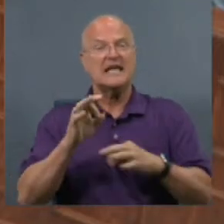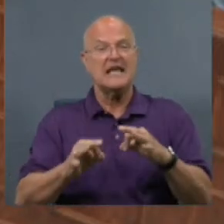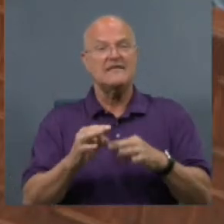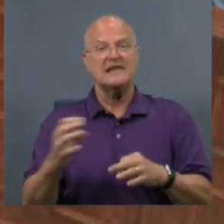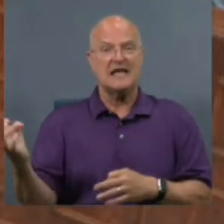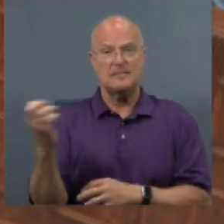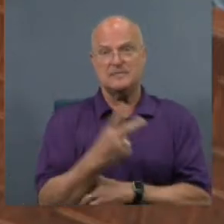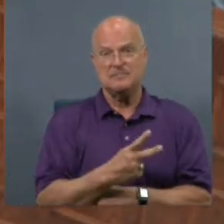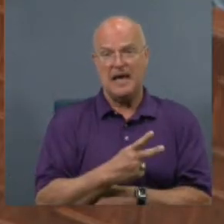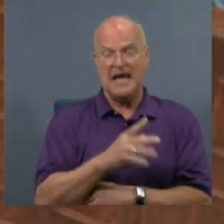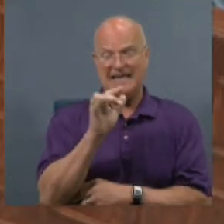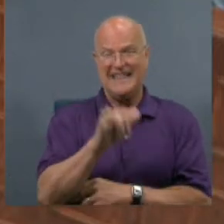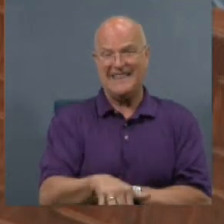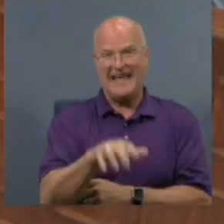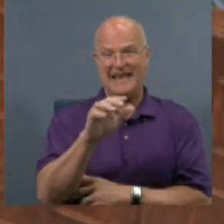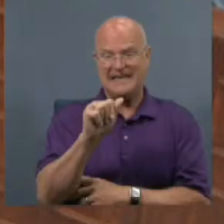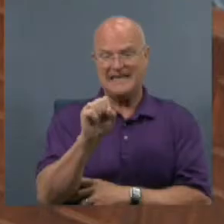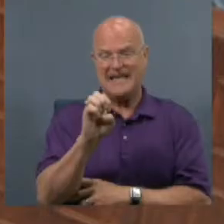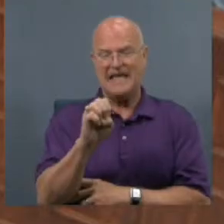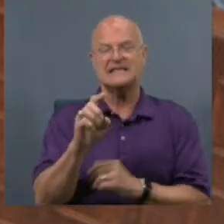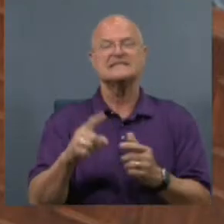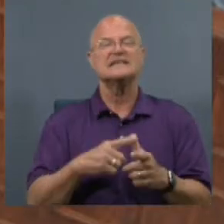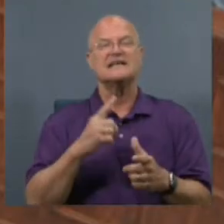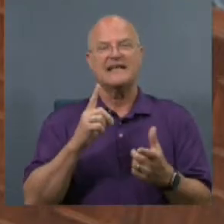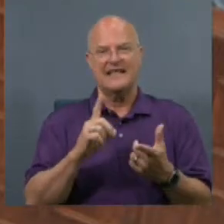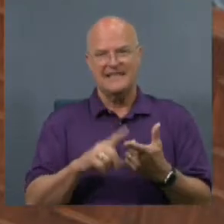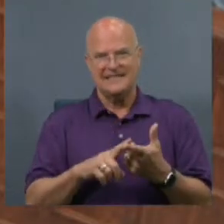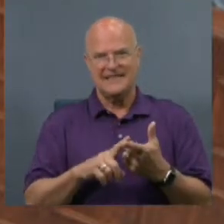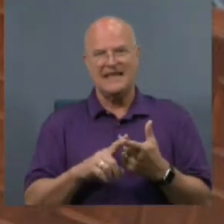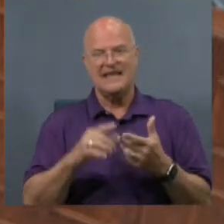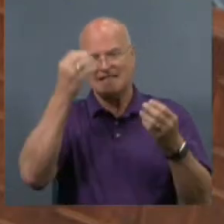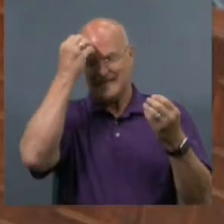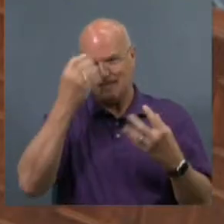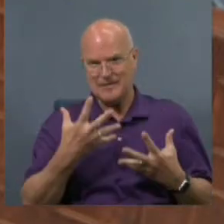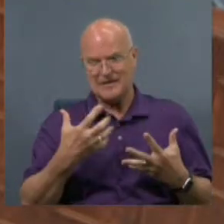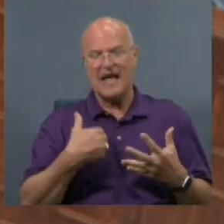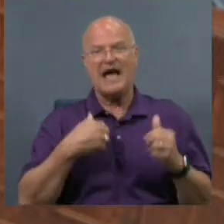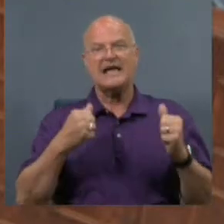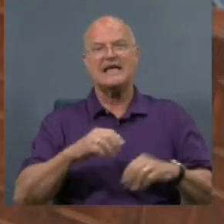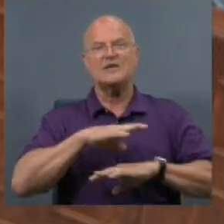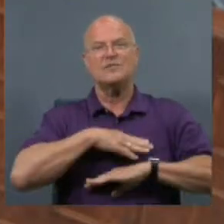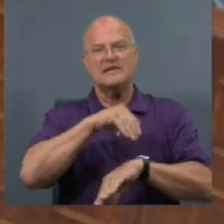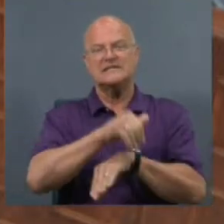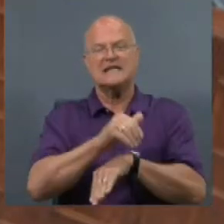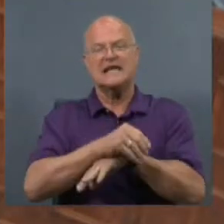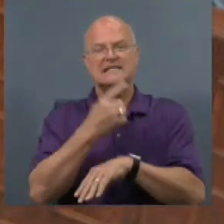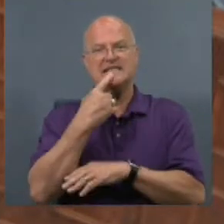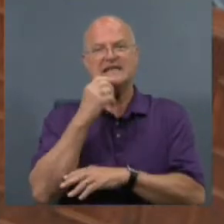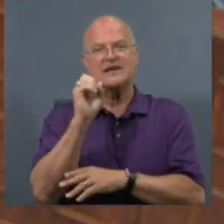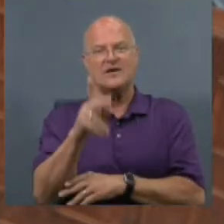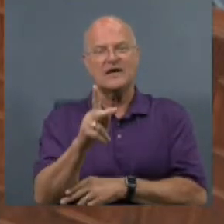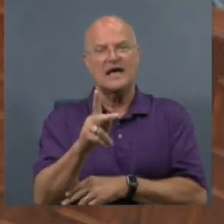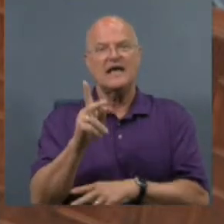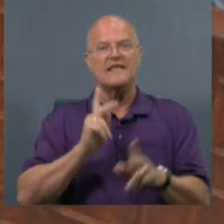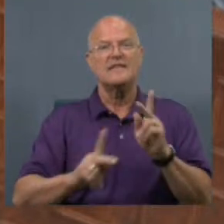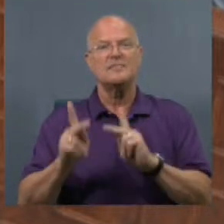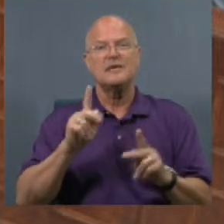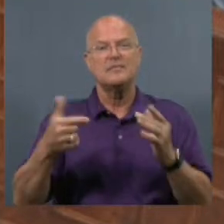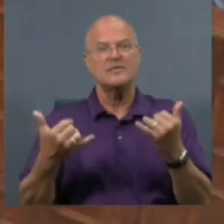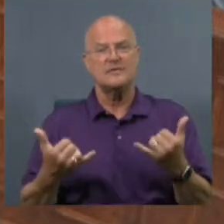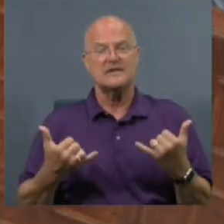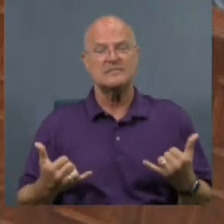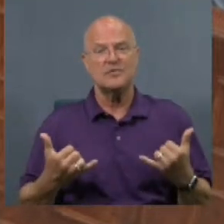comes back to that case, then that lets me understand I can rest at night and say, okay, then the people at this